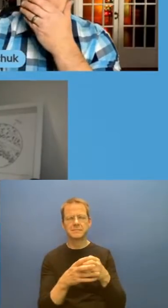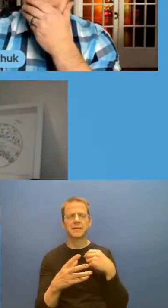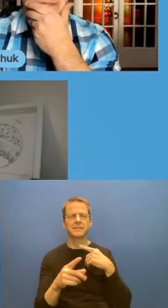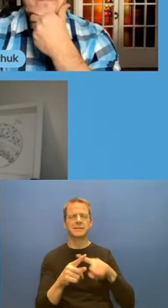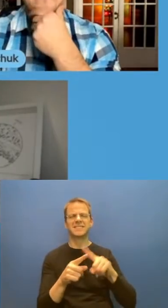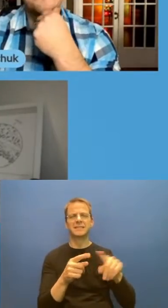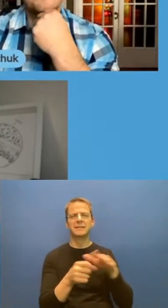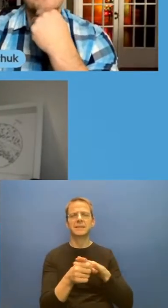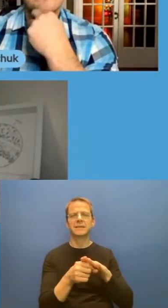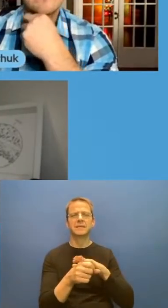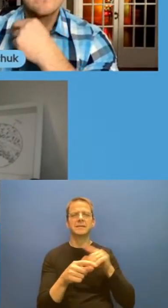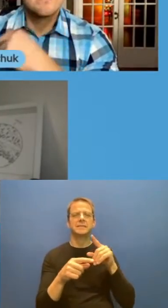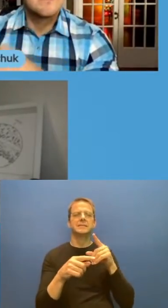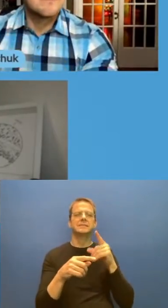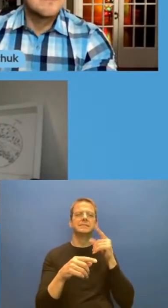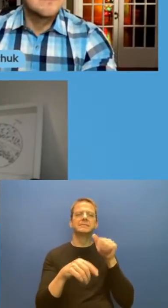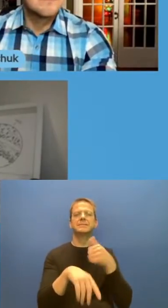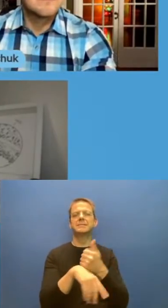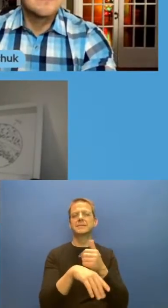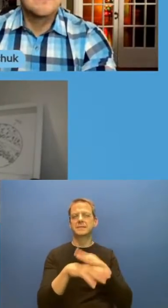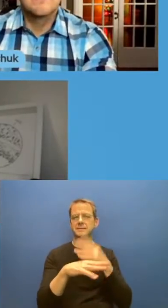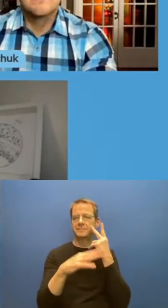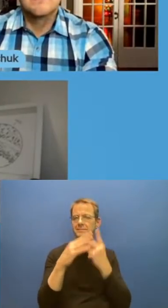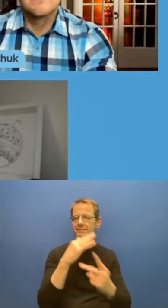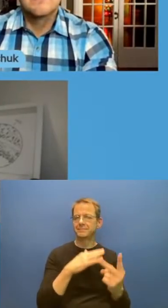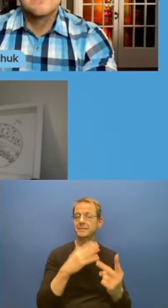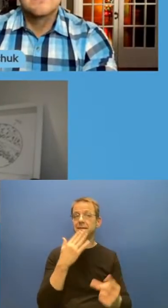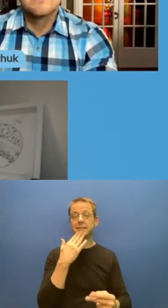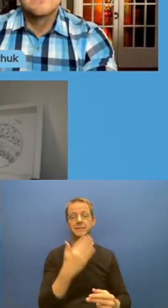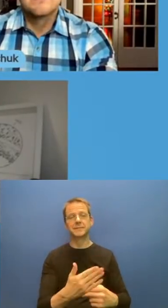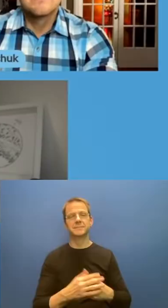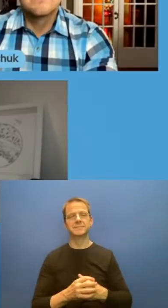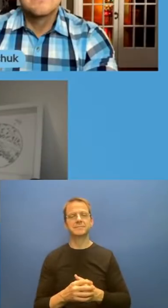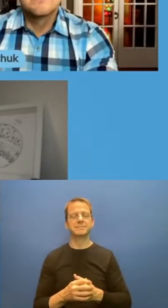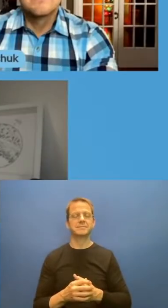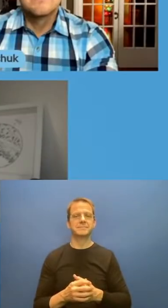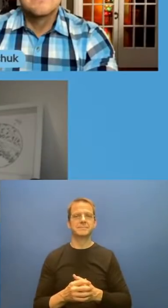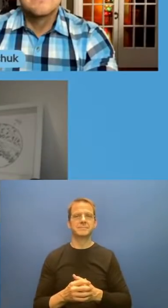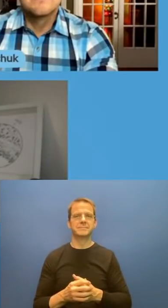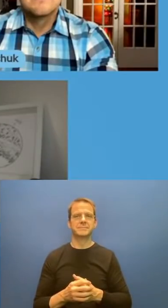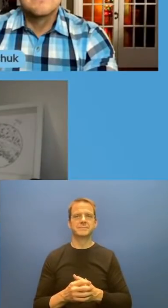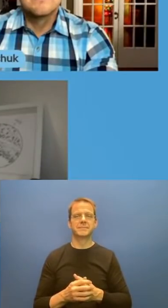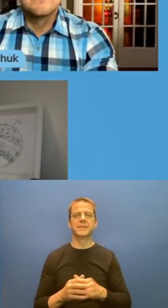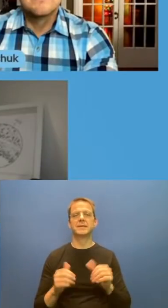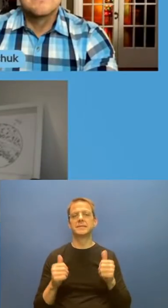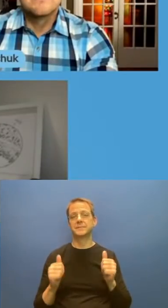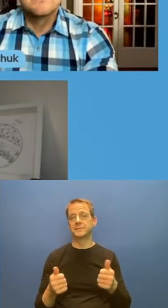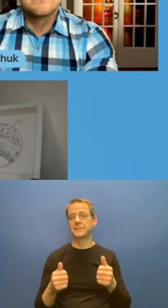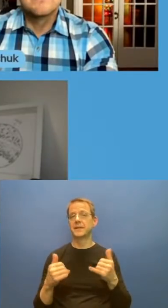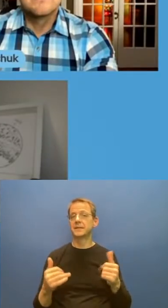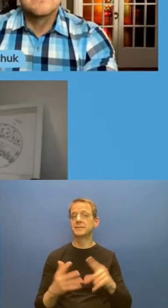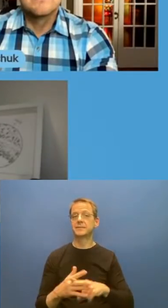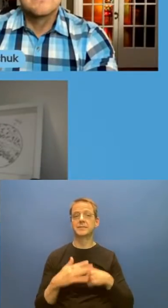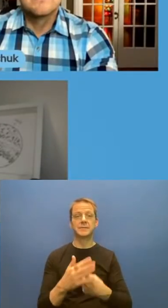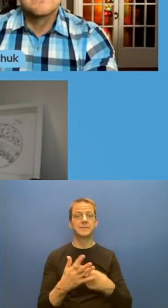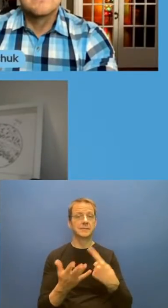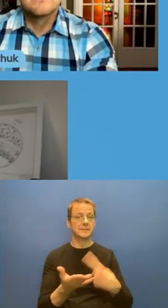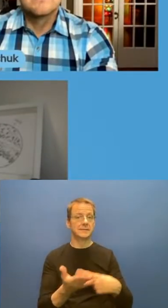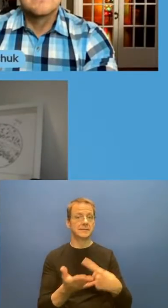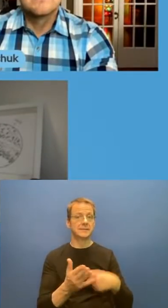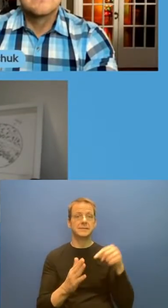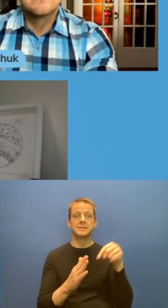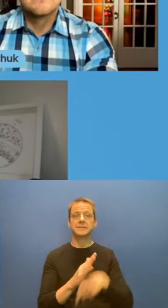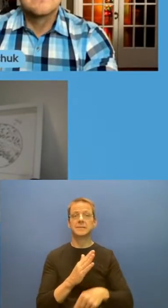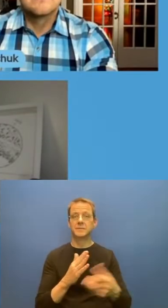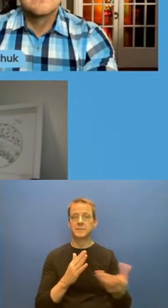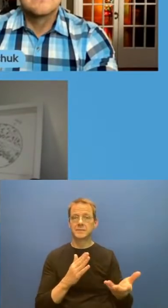going to start our deep dive of conversation off today with a presentation by Dr. Gasperowicz. Now, before we go into that, Dr.